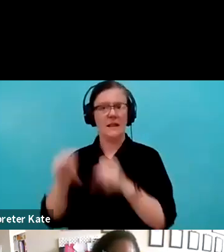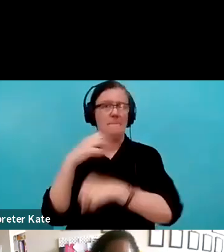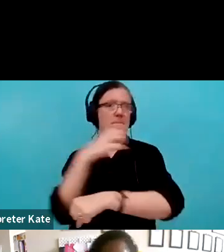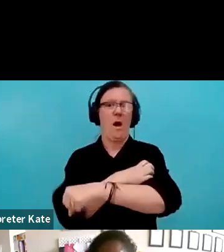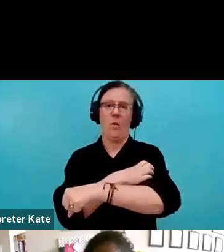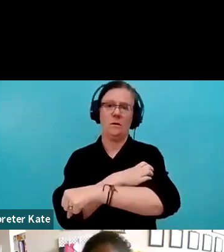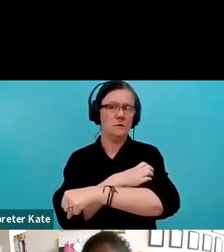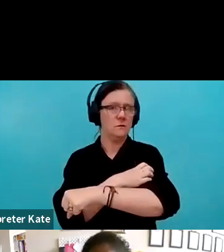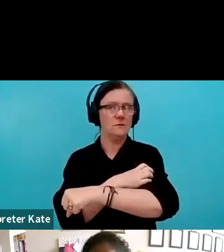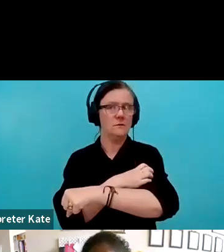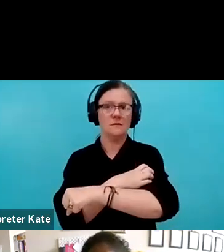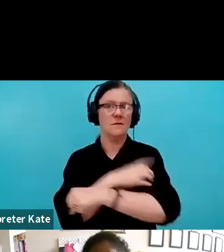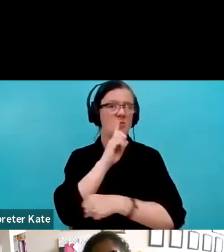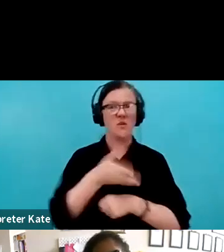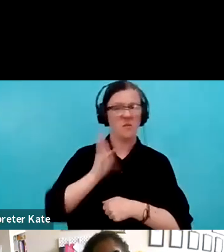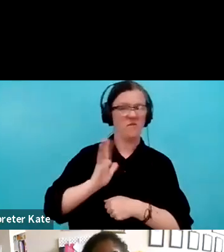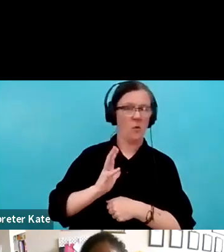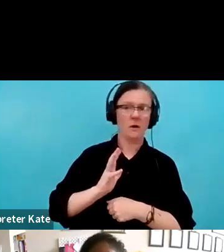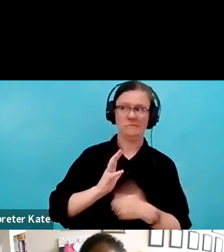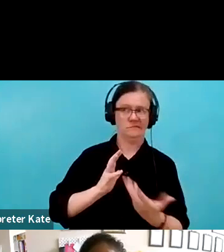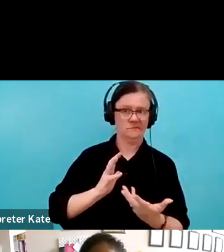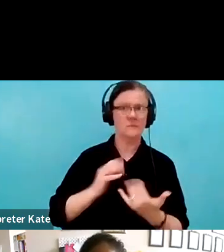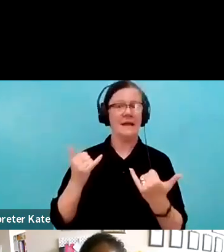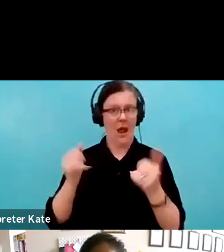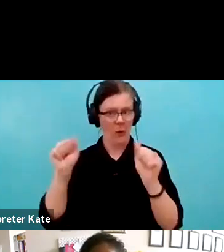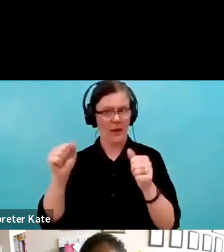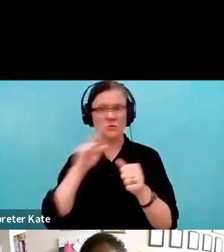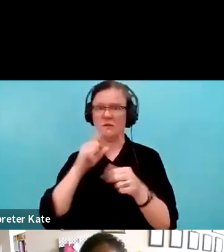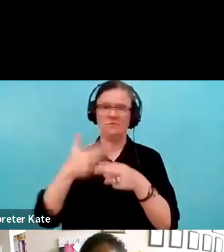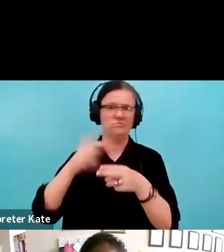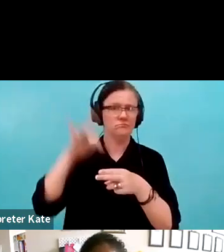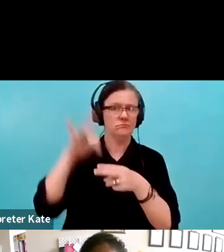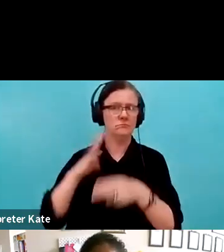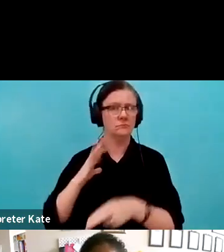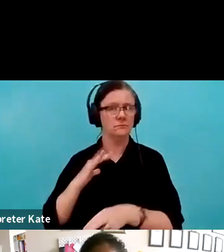been, fairly extraordinary. It's one way.